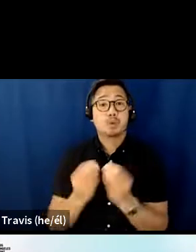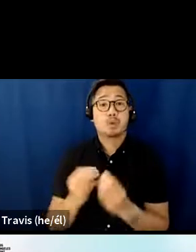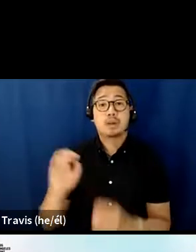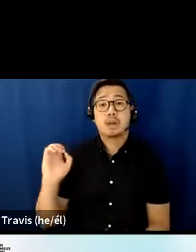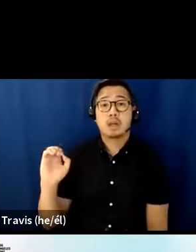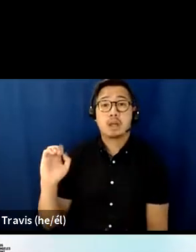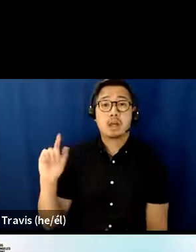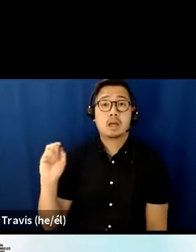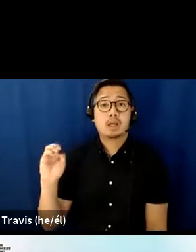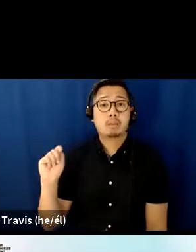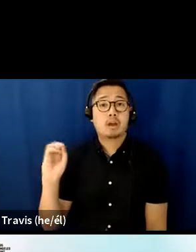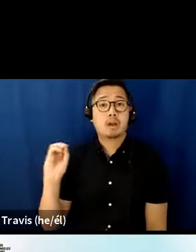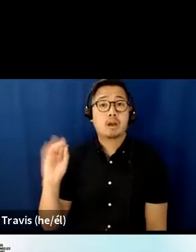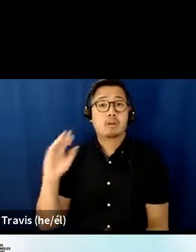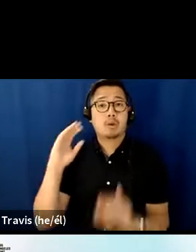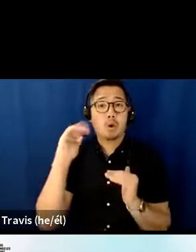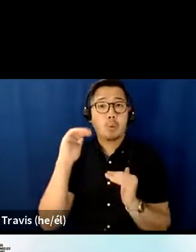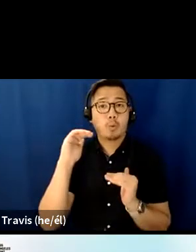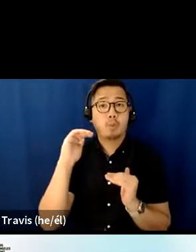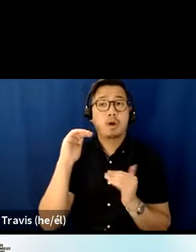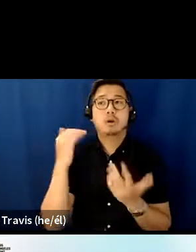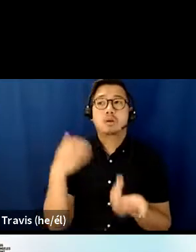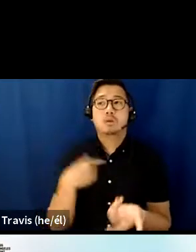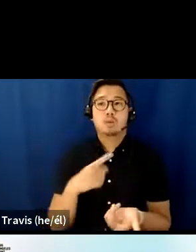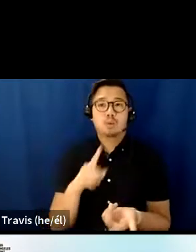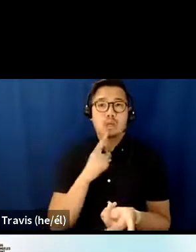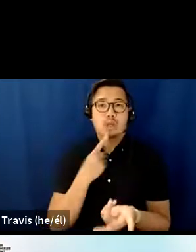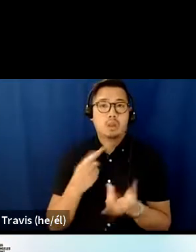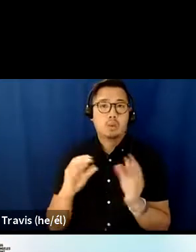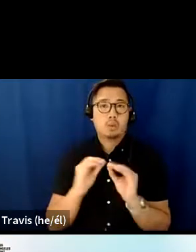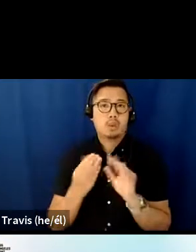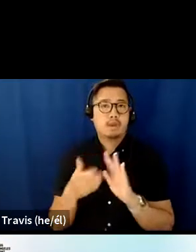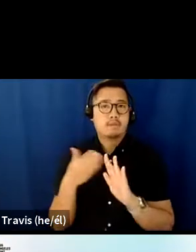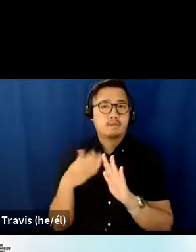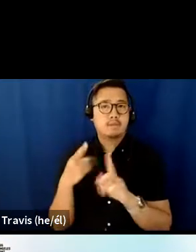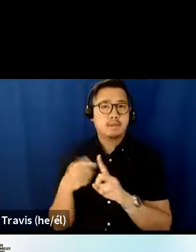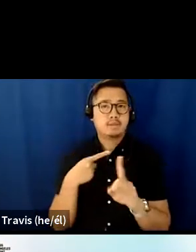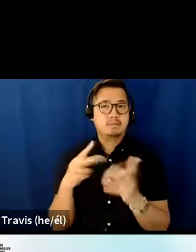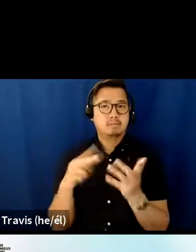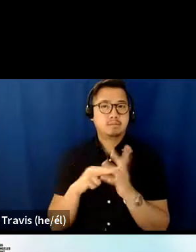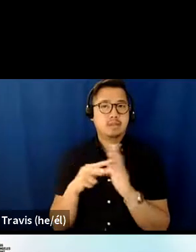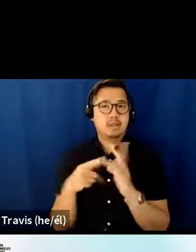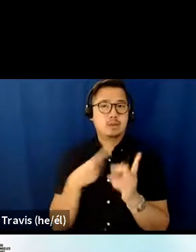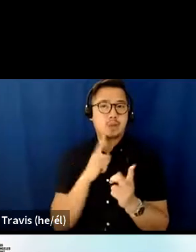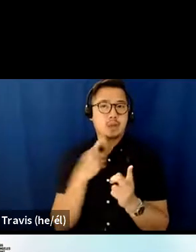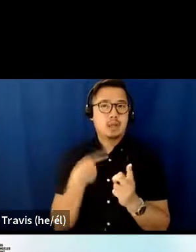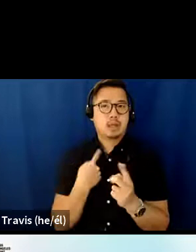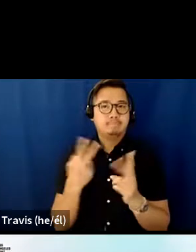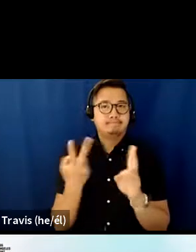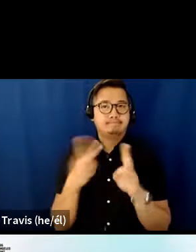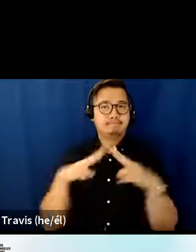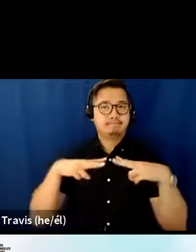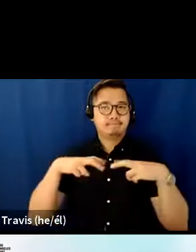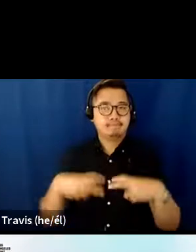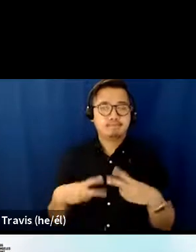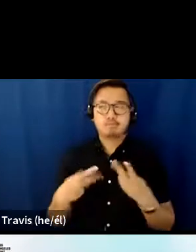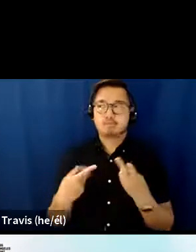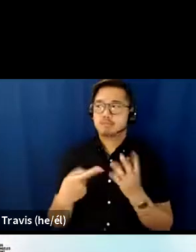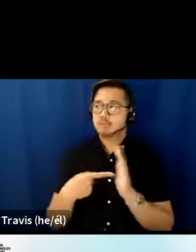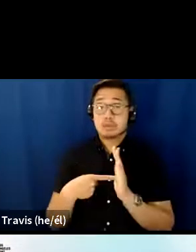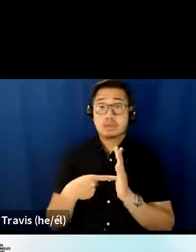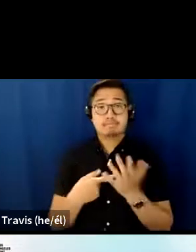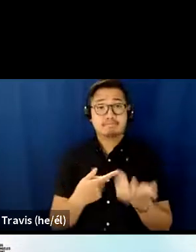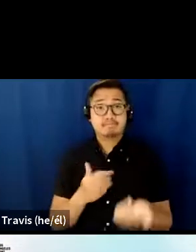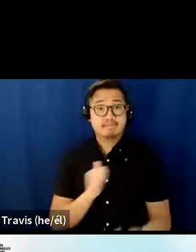always operate, I guess, from a place of, I see me, and I know if there's someone like myself who